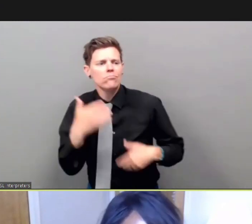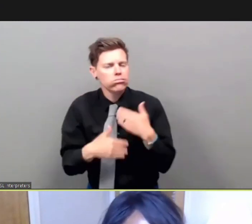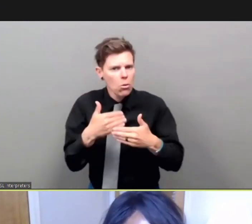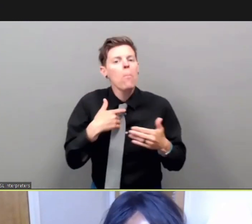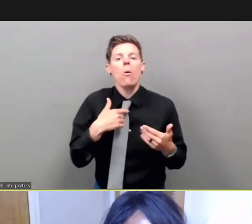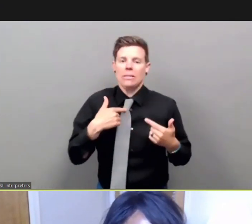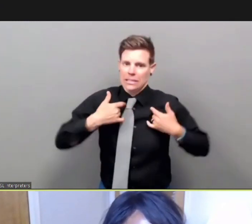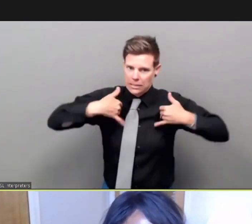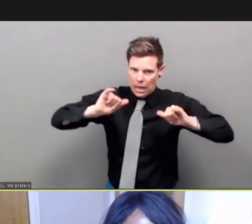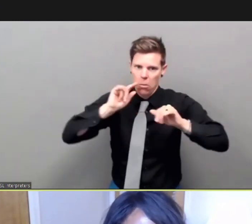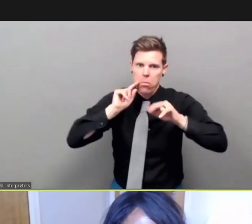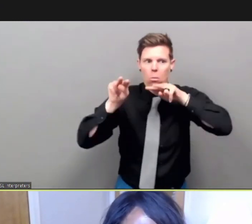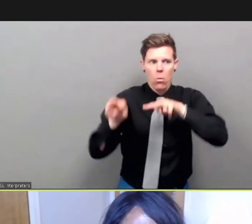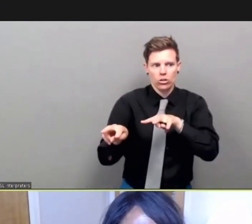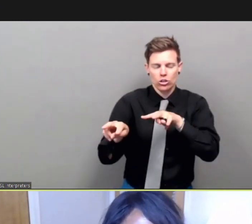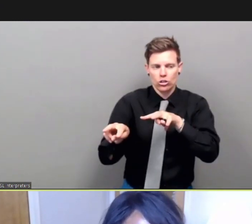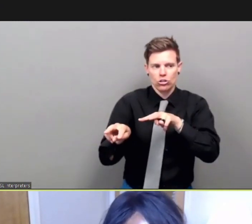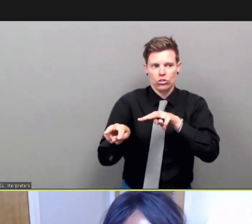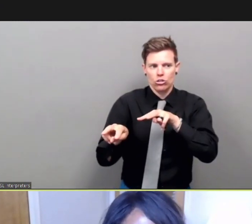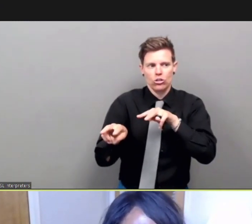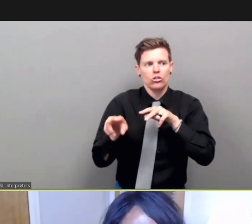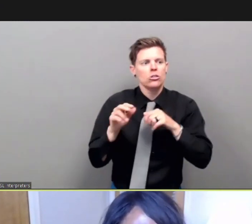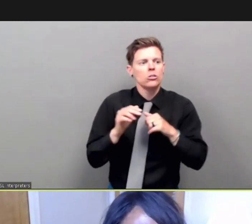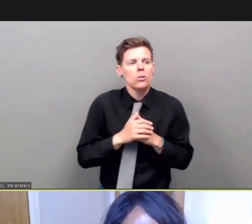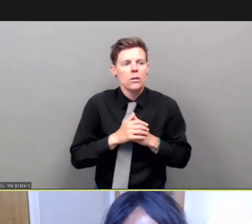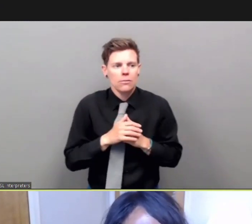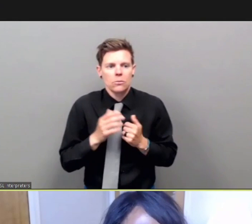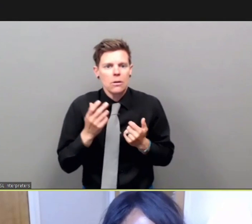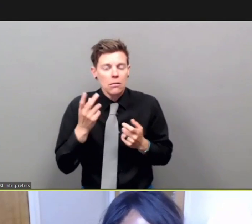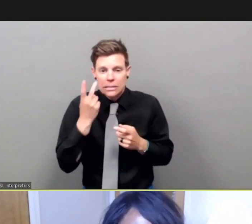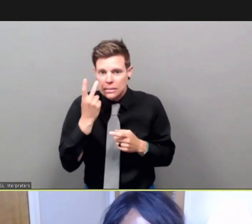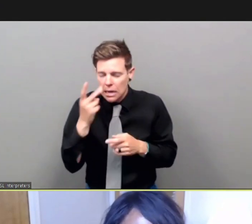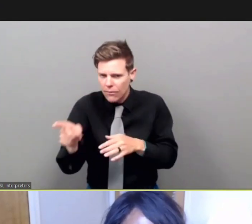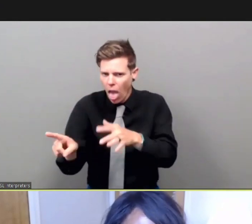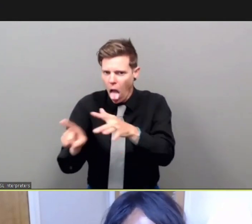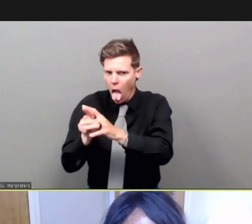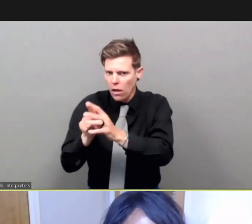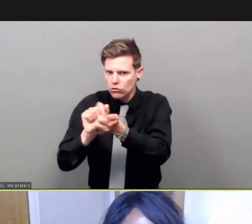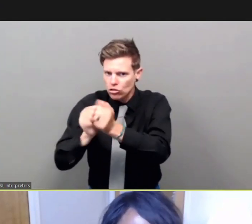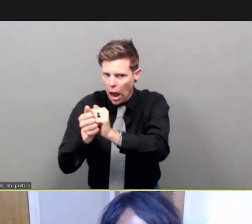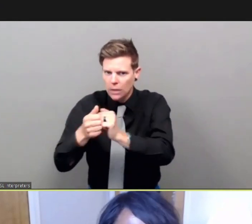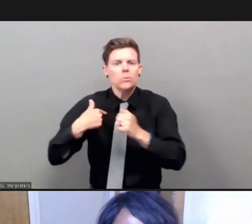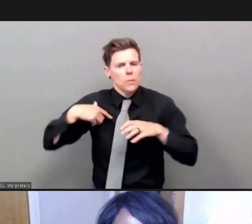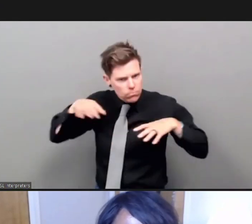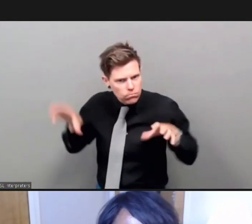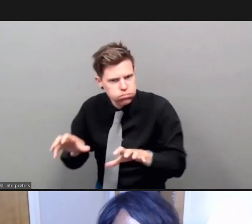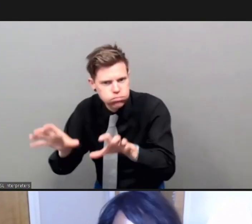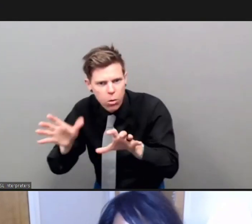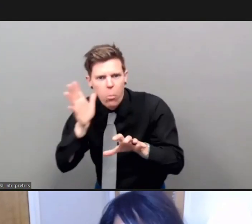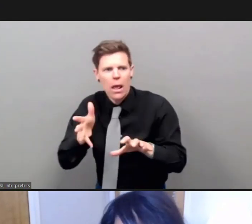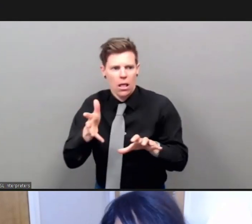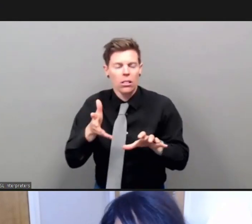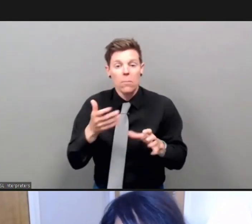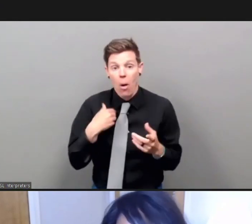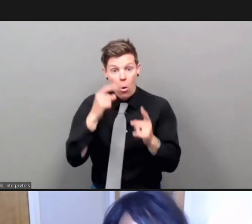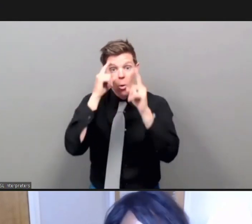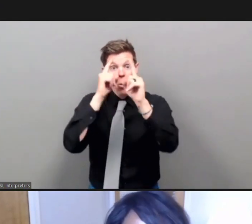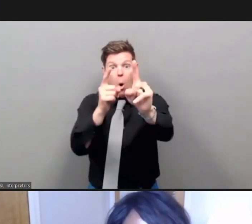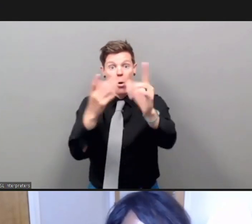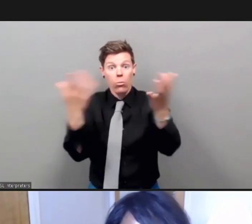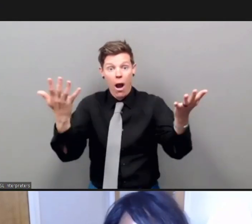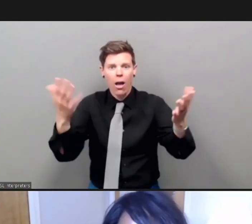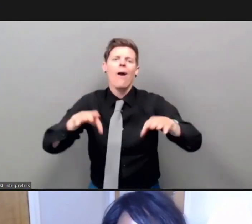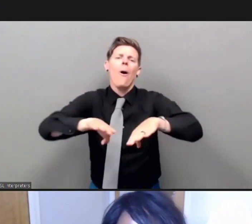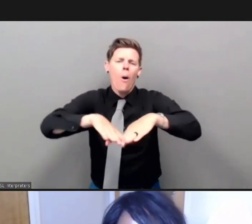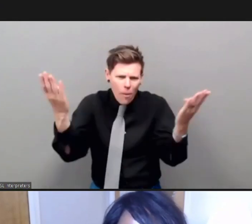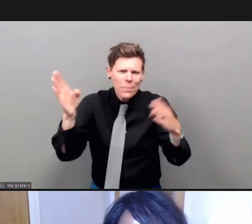New Mexico safe. But please be clear, the goal is to open up. Yeah, and Matt, I think it's a really good question because it